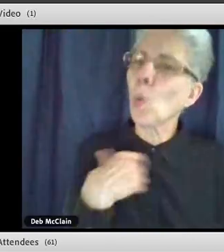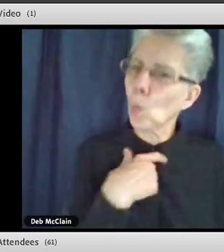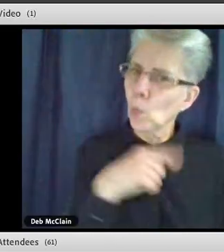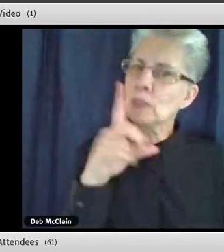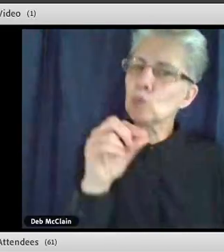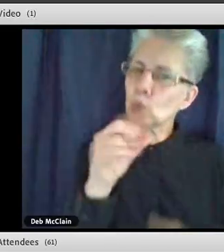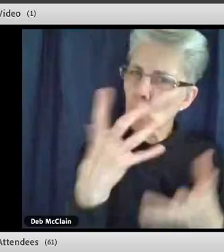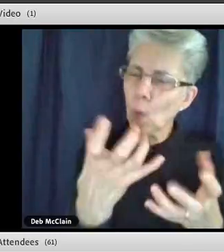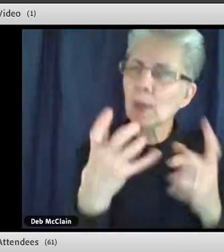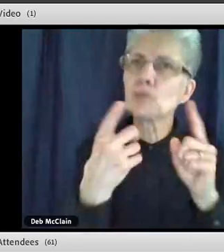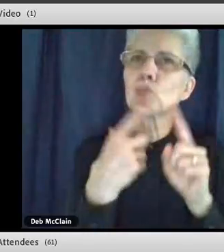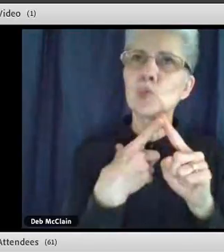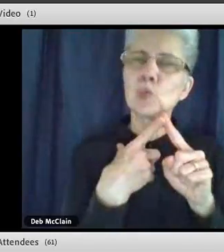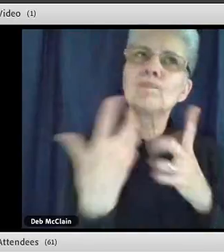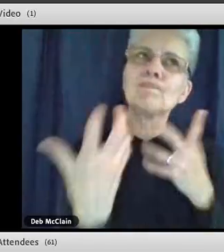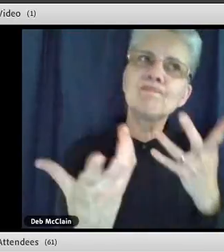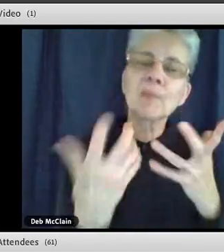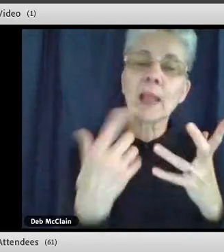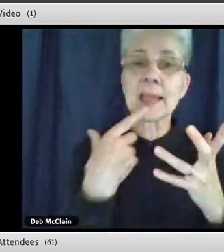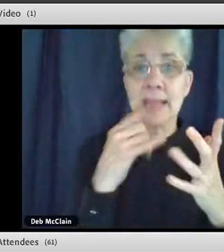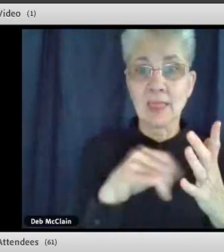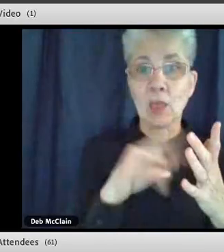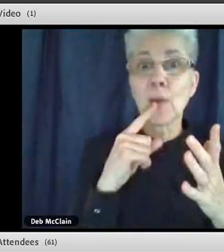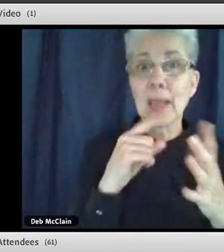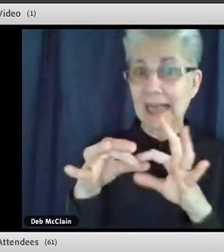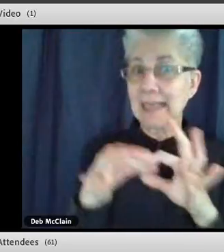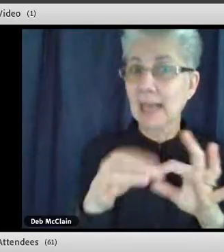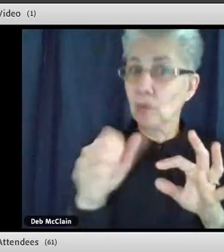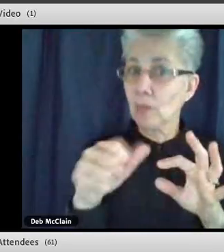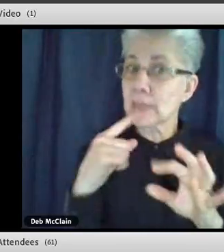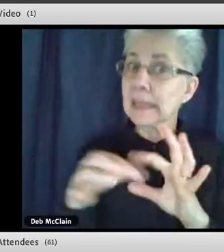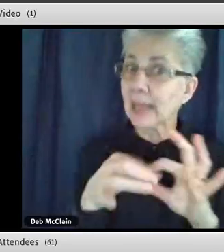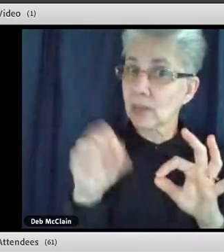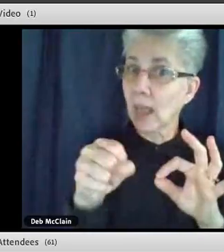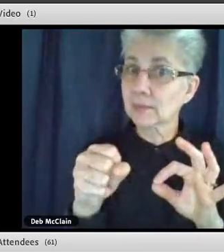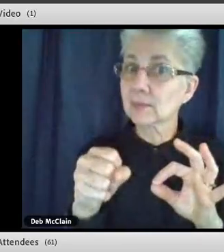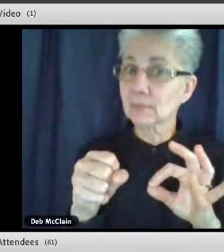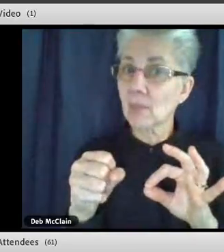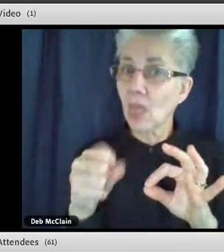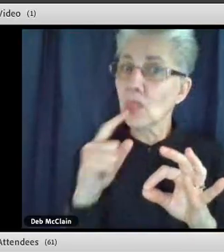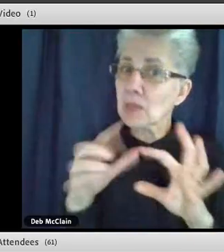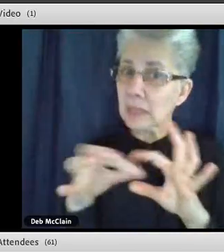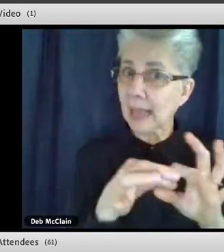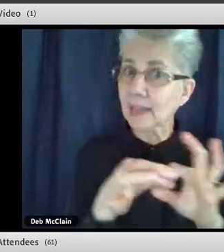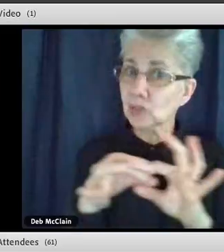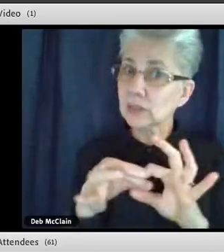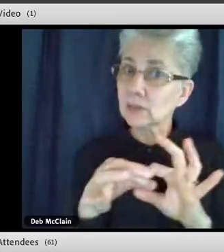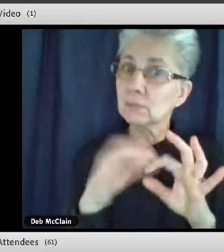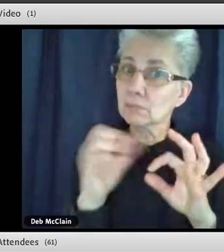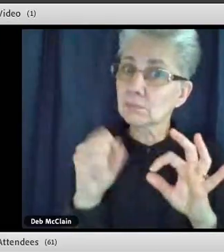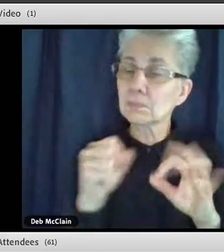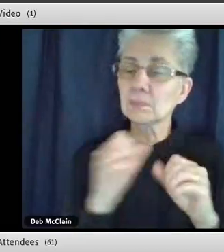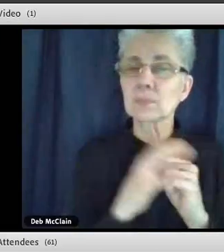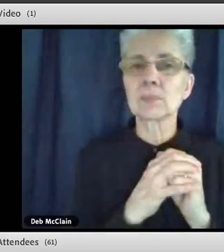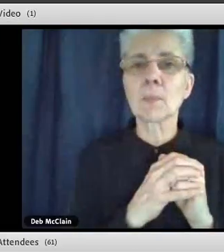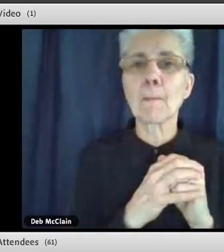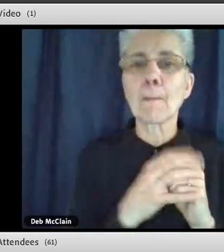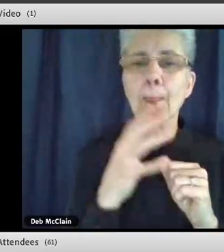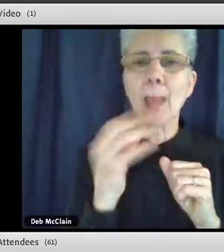to, say that there is a connection, because there is a connection, right? There's a connection. And